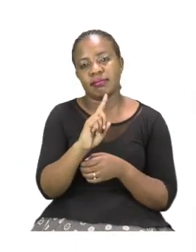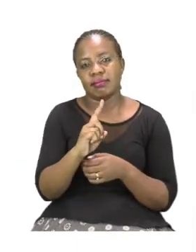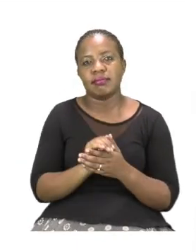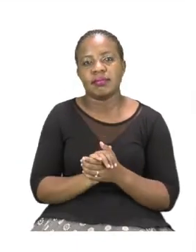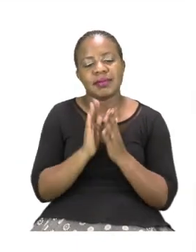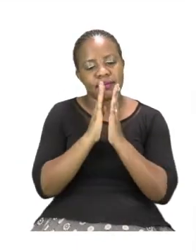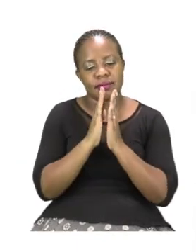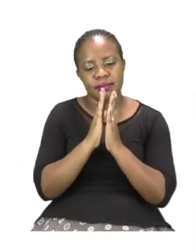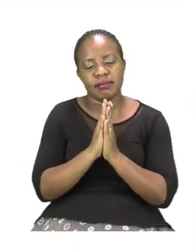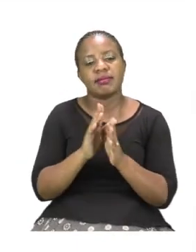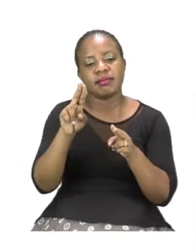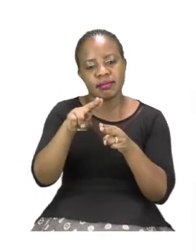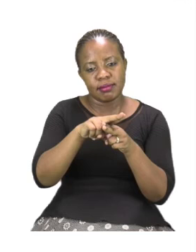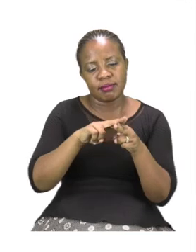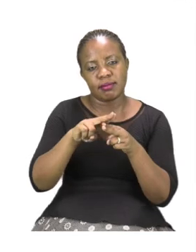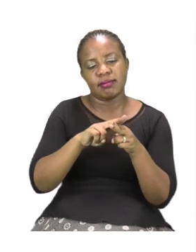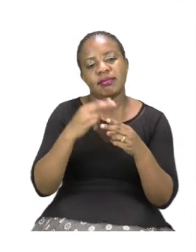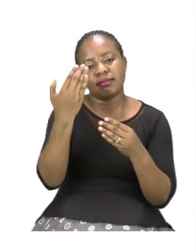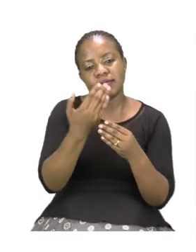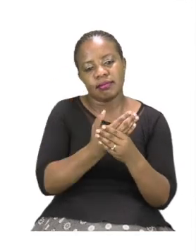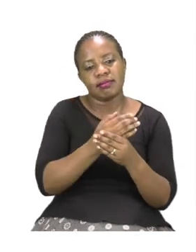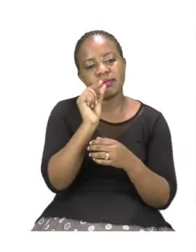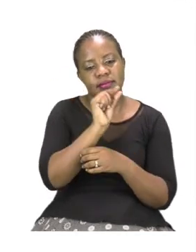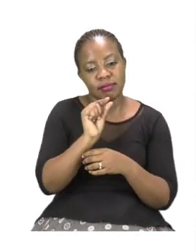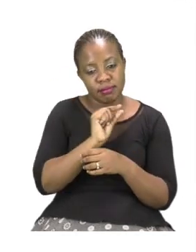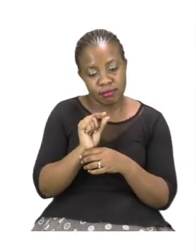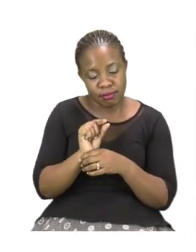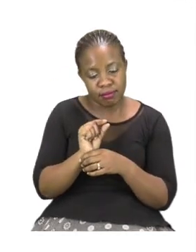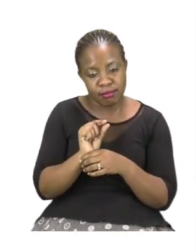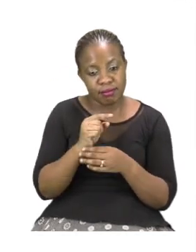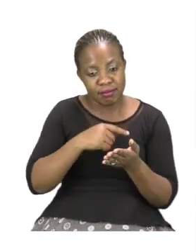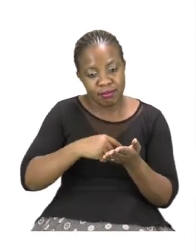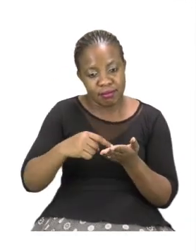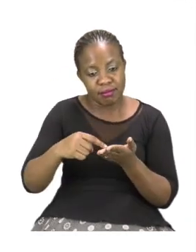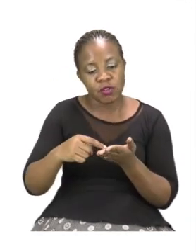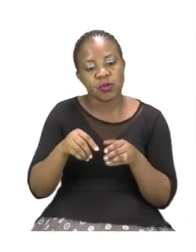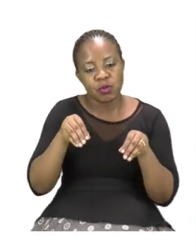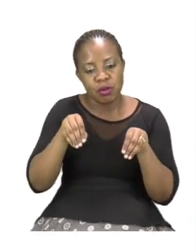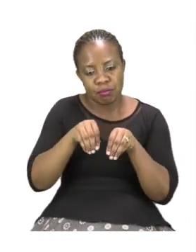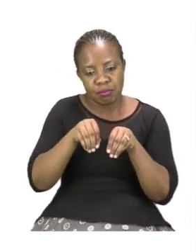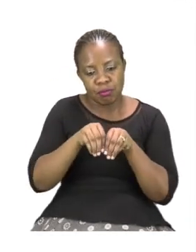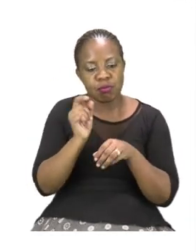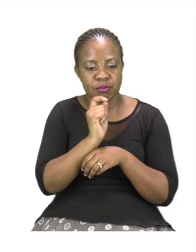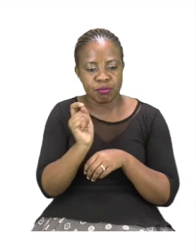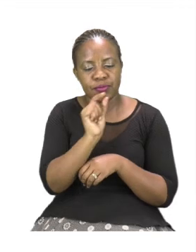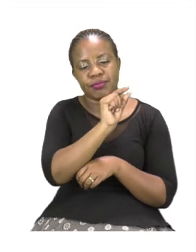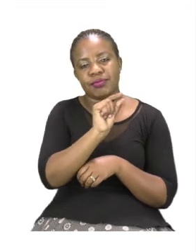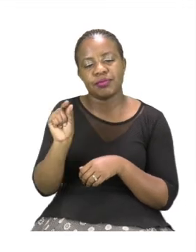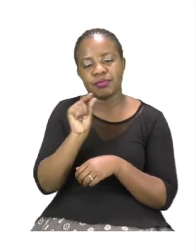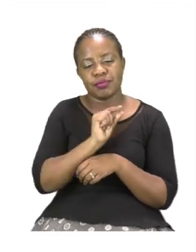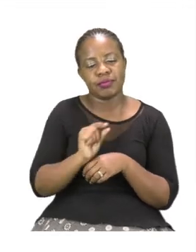the vocabulary words this week when we are making sentences. Let's read them